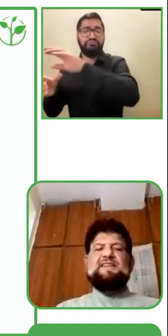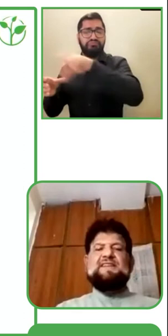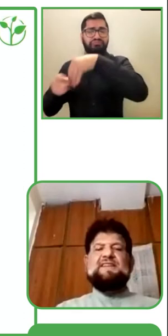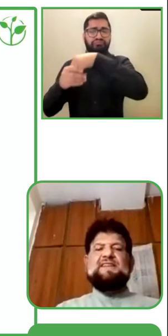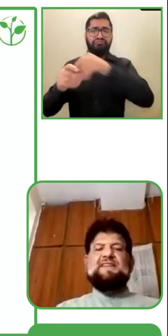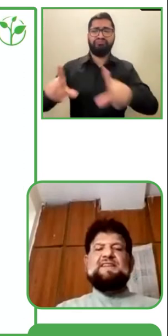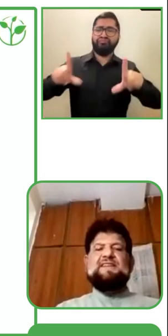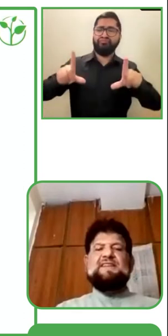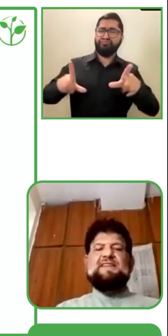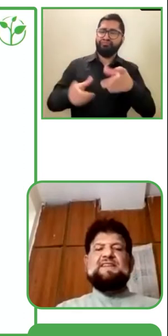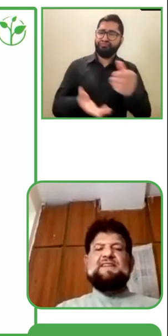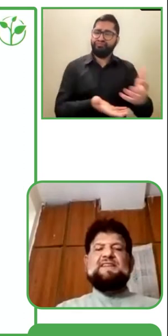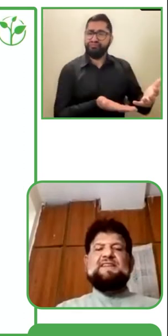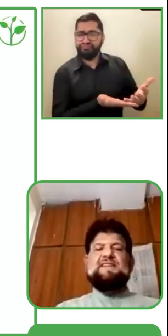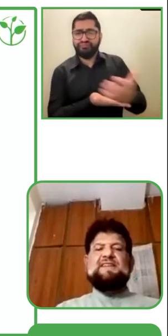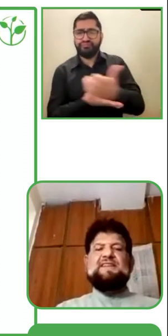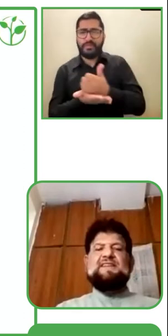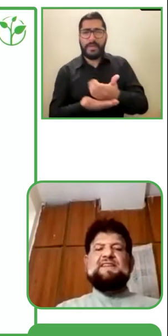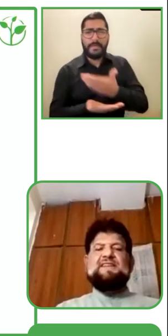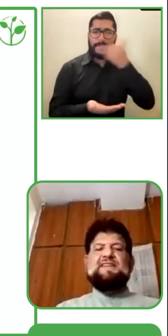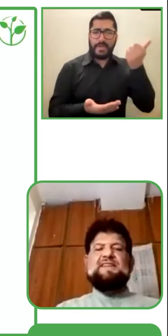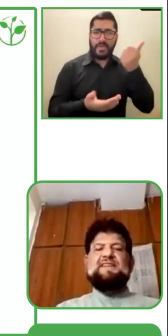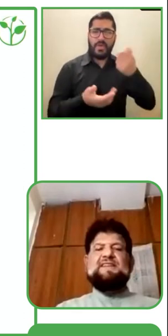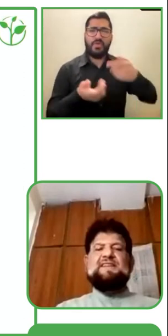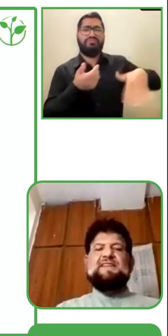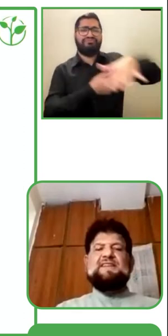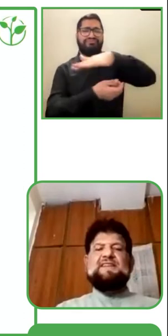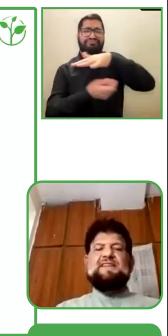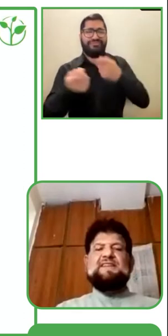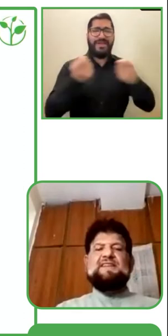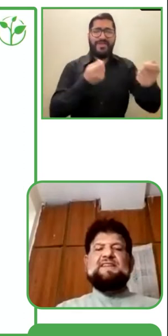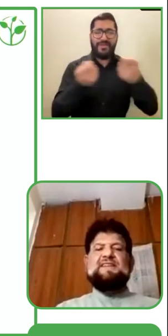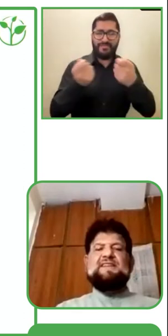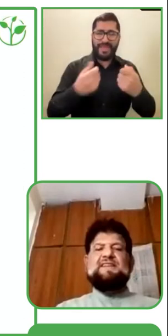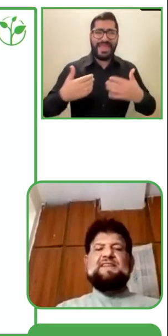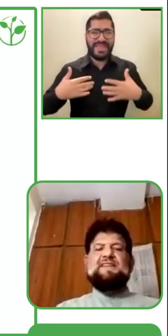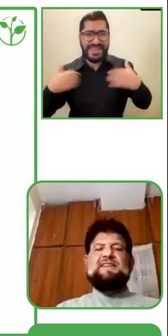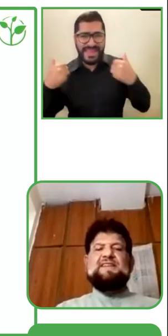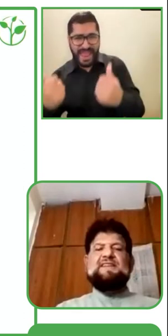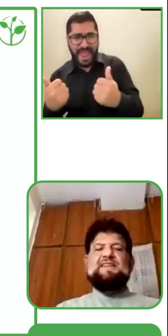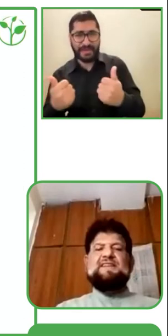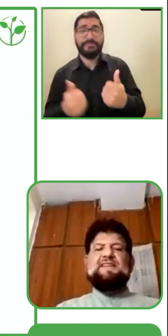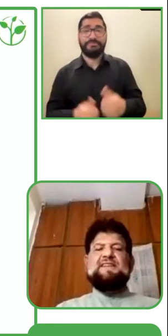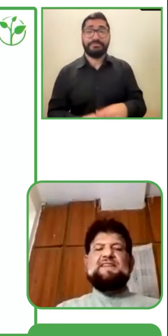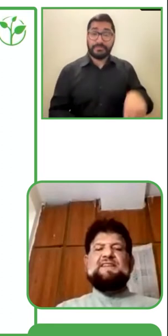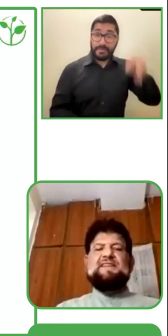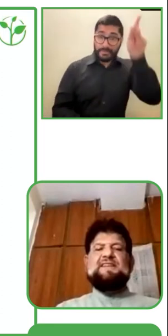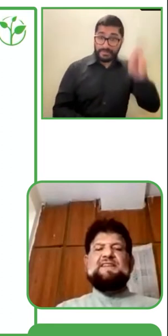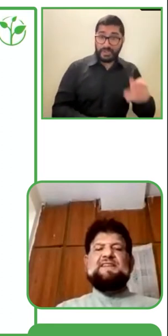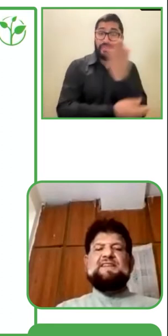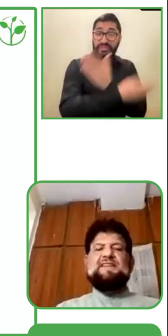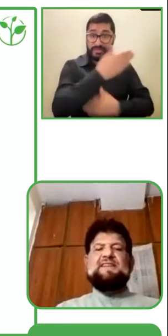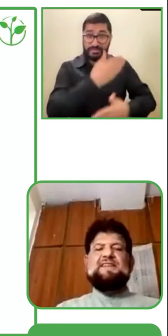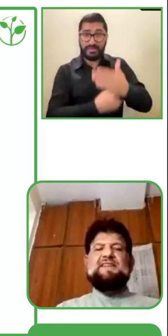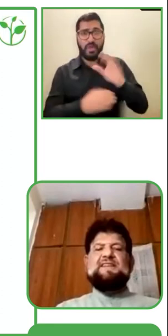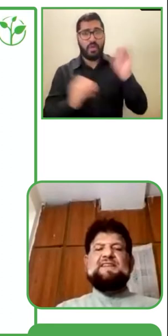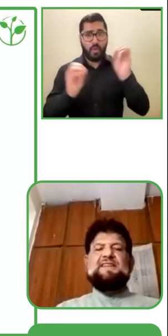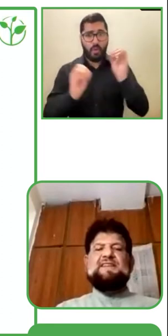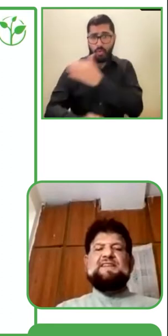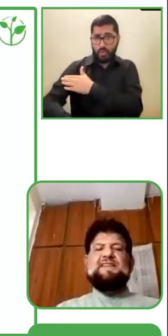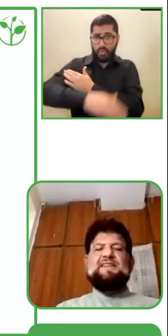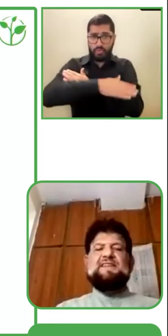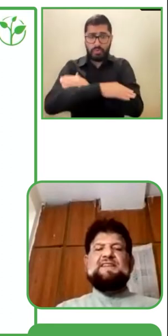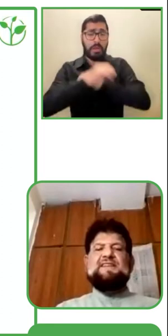PWDs are employed and earning money. 85% of PWDs earning an income for the skills they acquired through